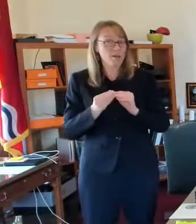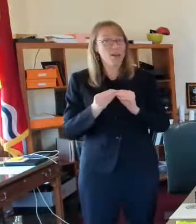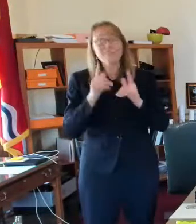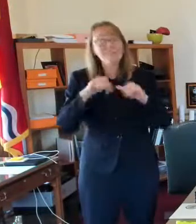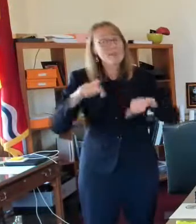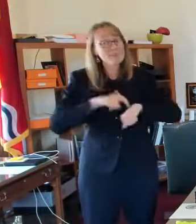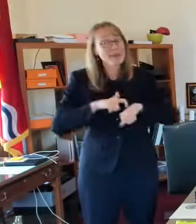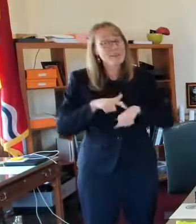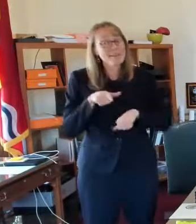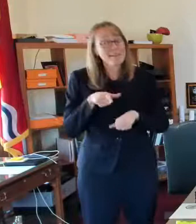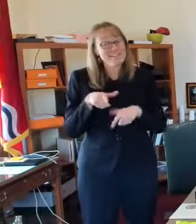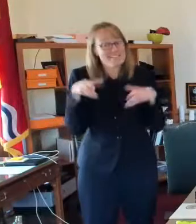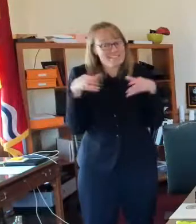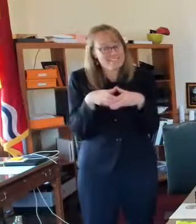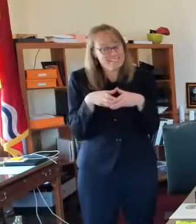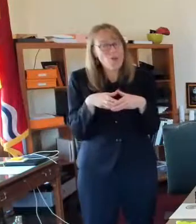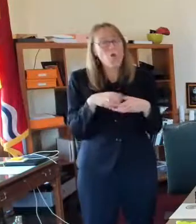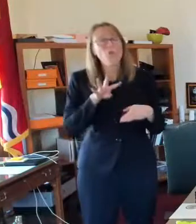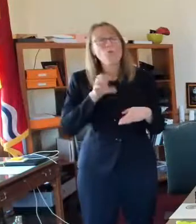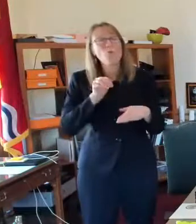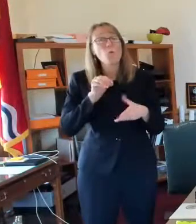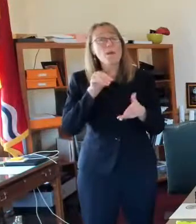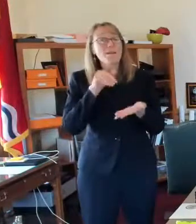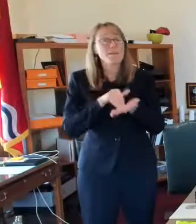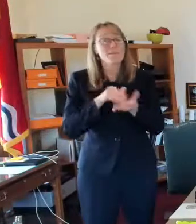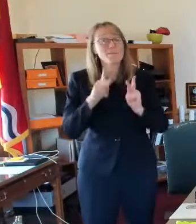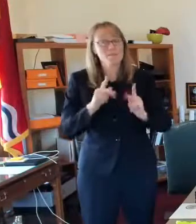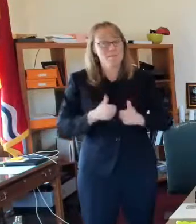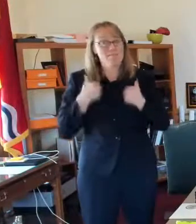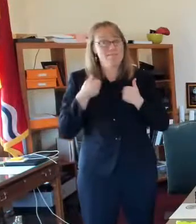live in it. So it's a very densely populated area.